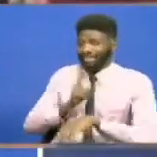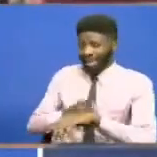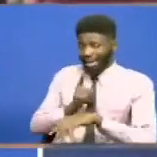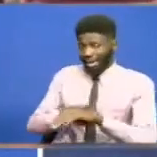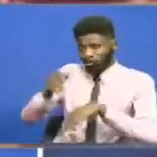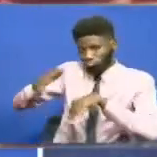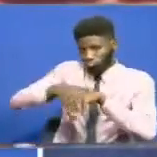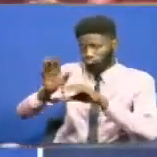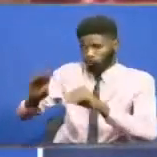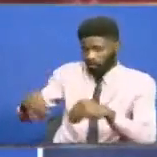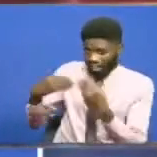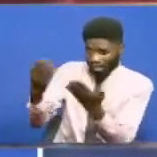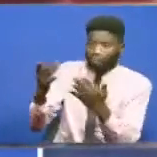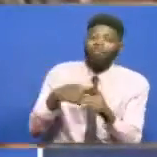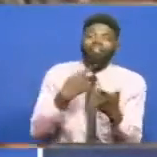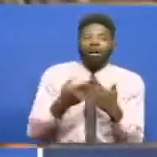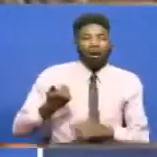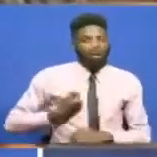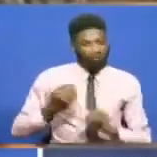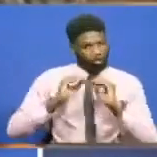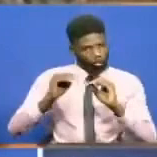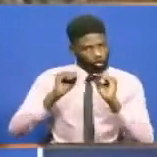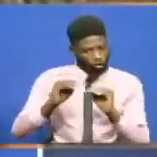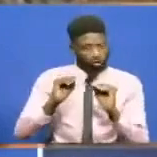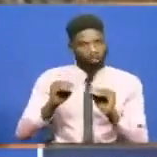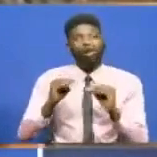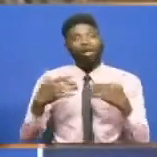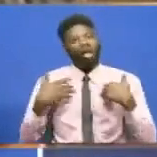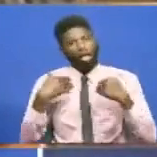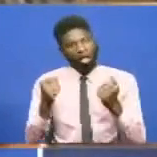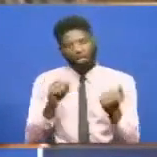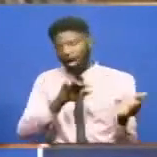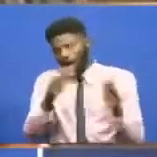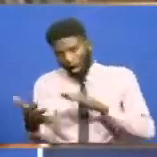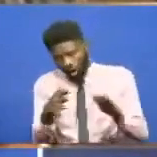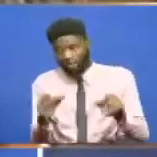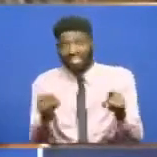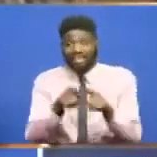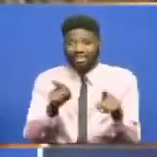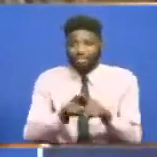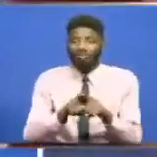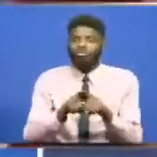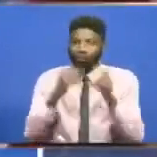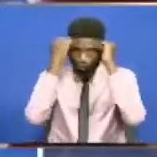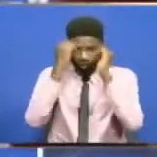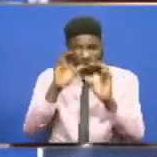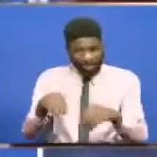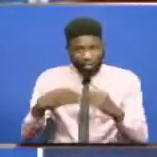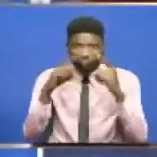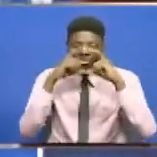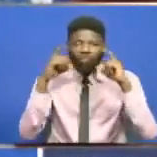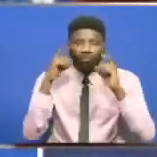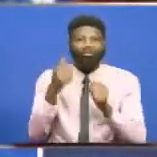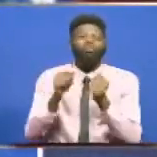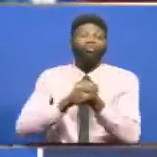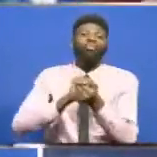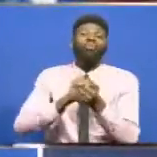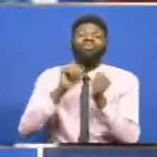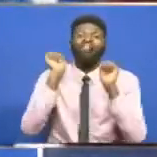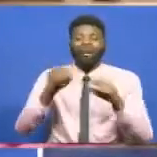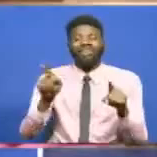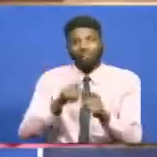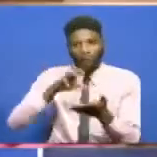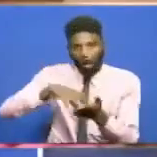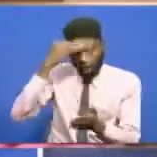were educated on reproductive health, with all pupils receiving washable face masks and learning materials. The donors decried the continued suffering